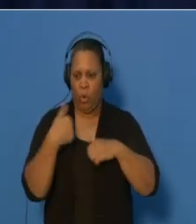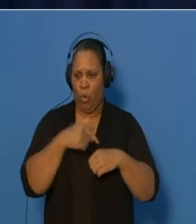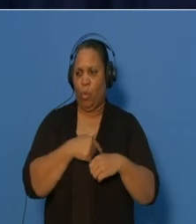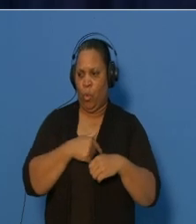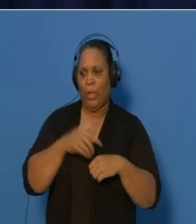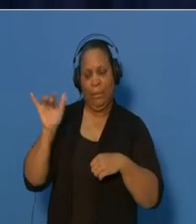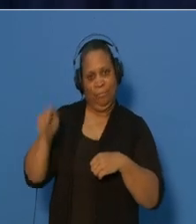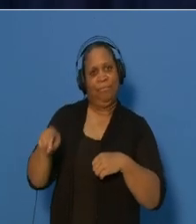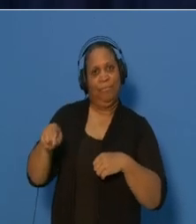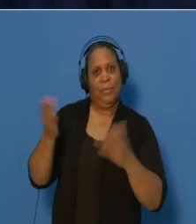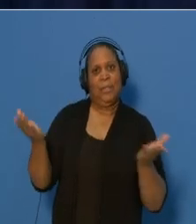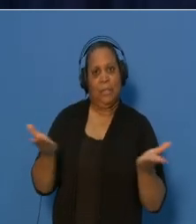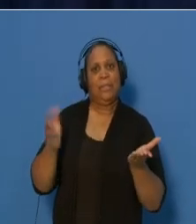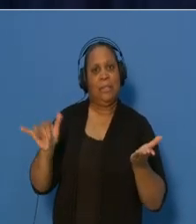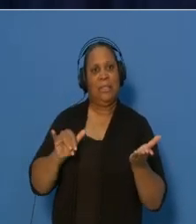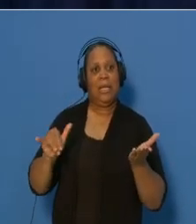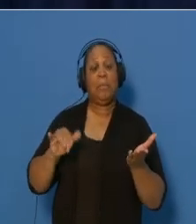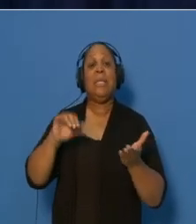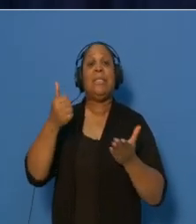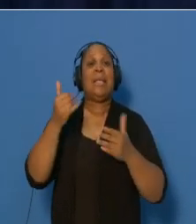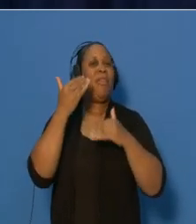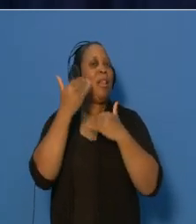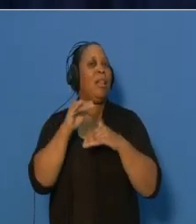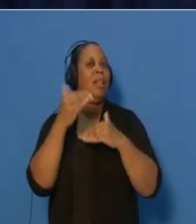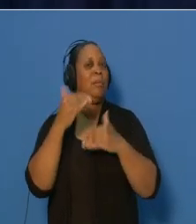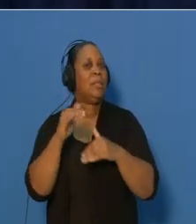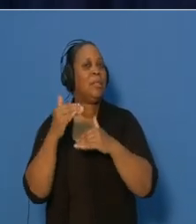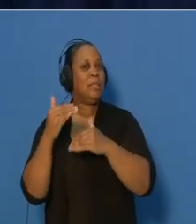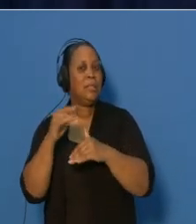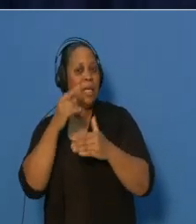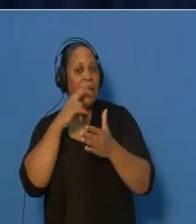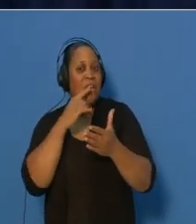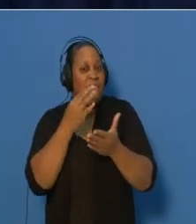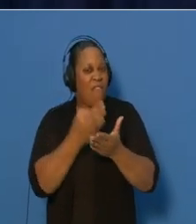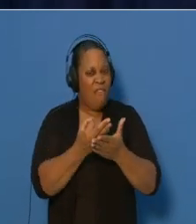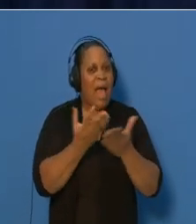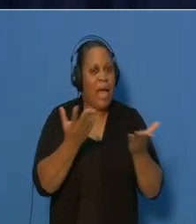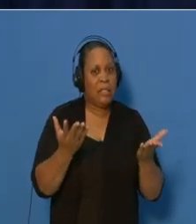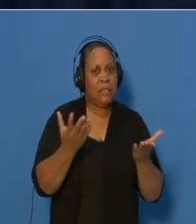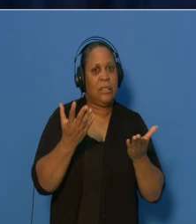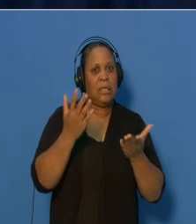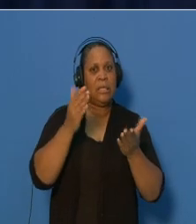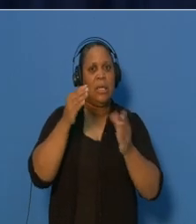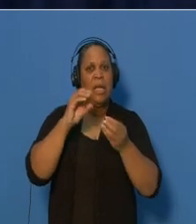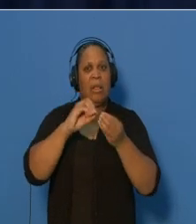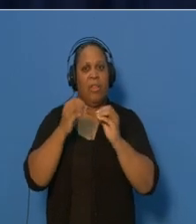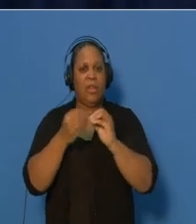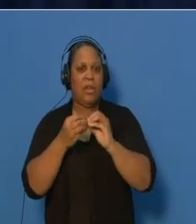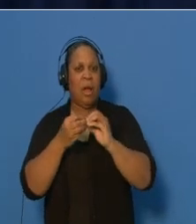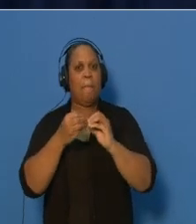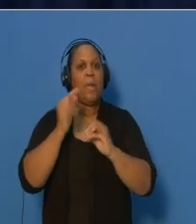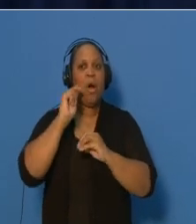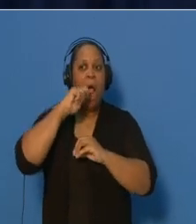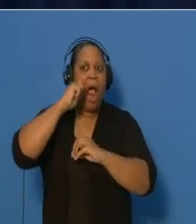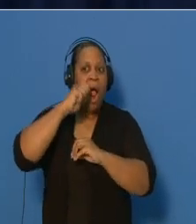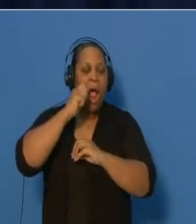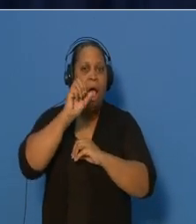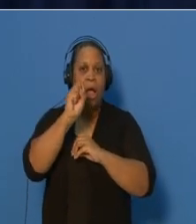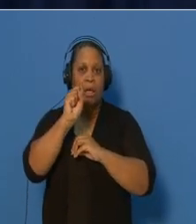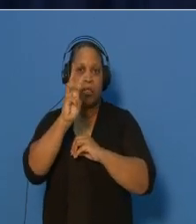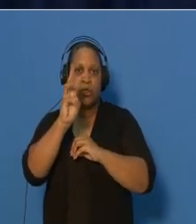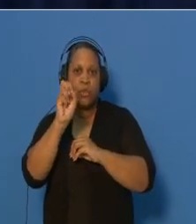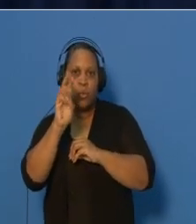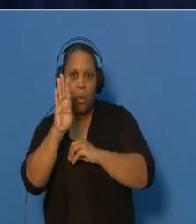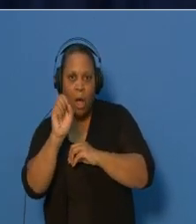on our shores, there are other limiting factors for these things. And limiting factors are the number of swabs, viral transport media, etc.